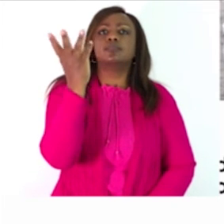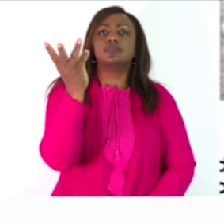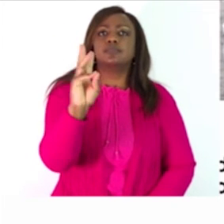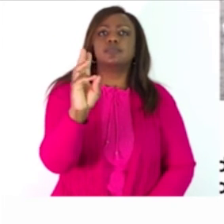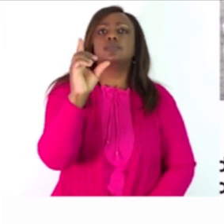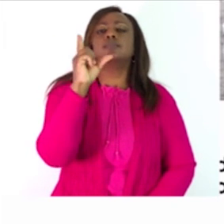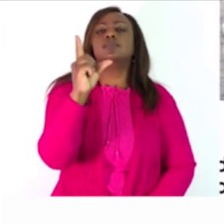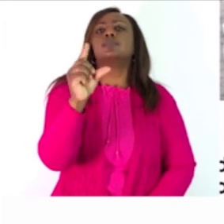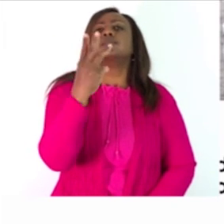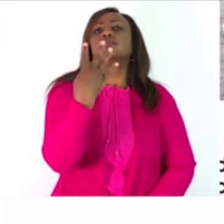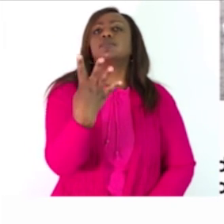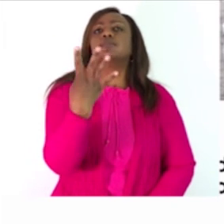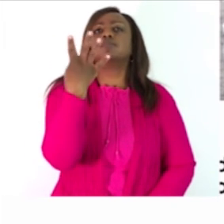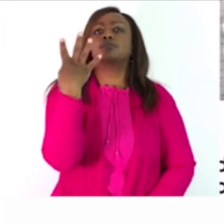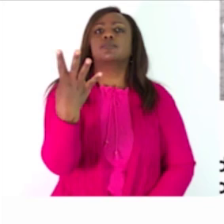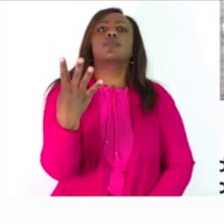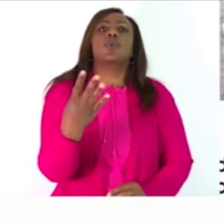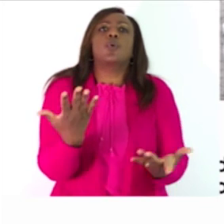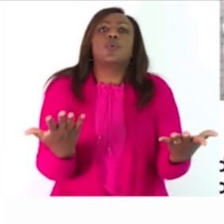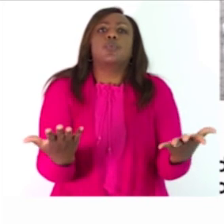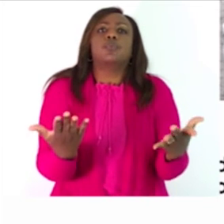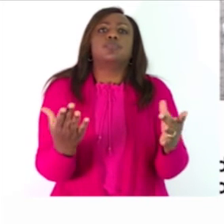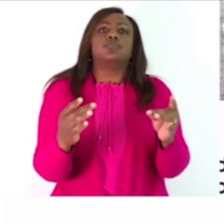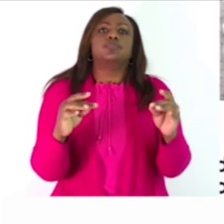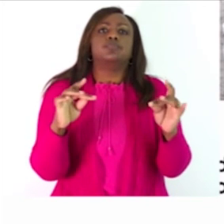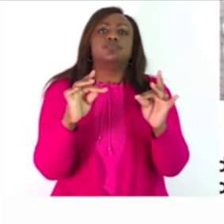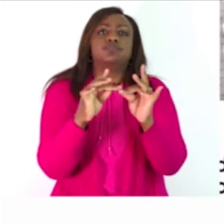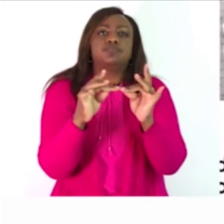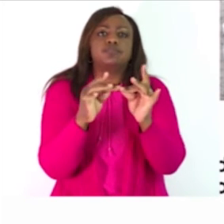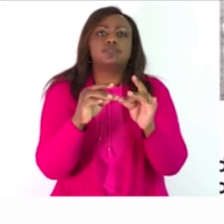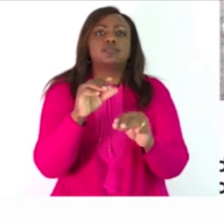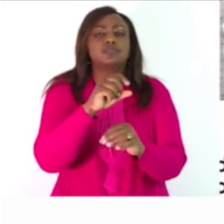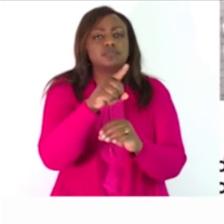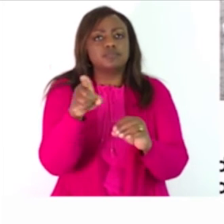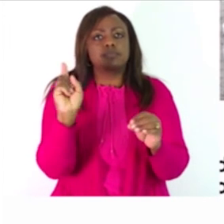081-325-6144. Or you can reach them on their email address, which is